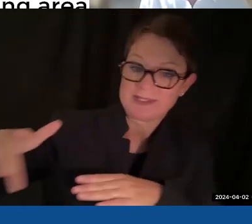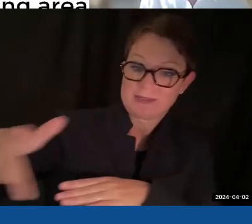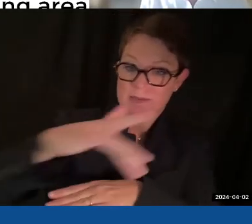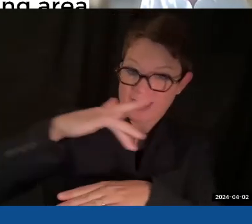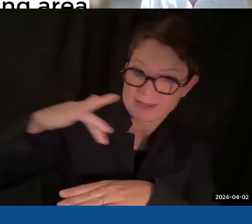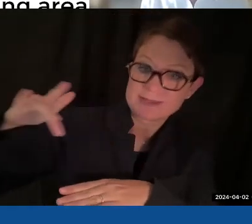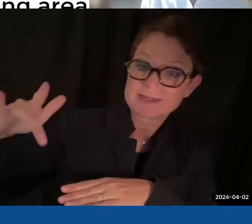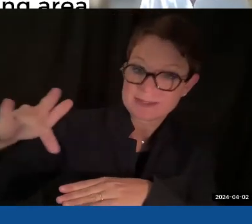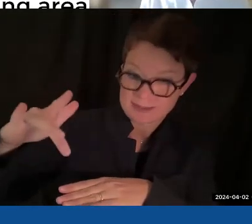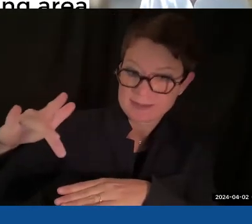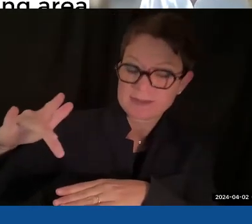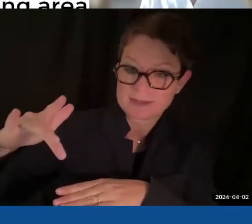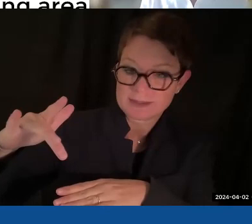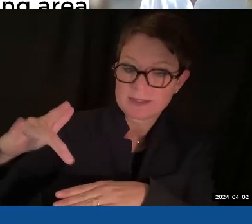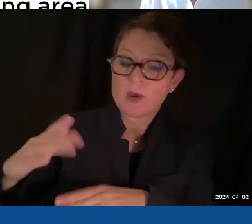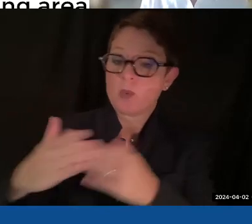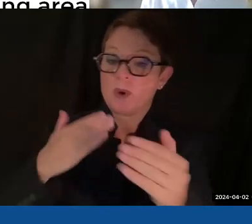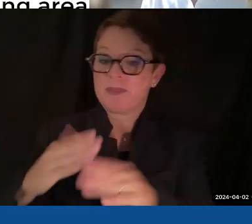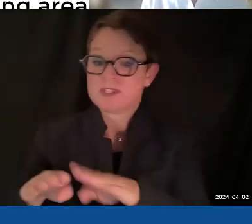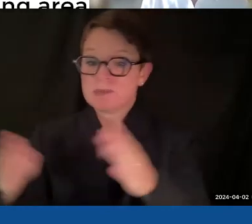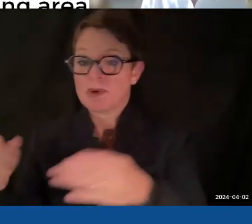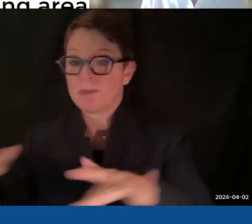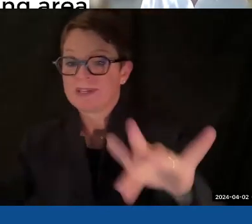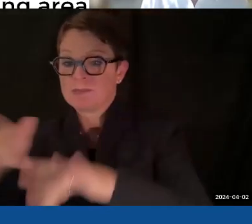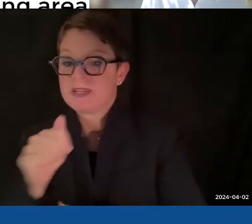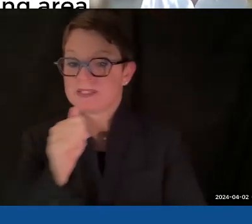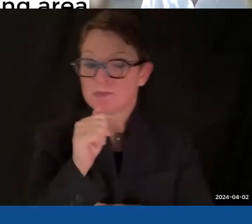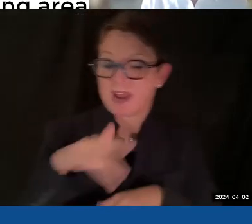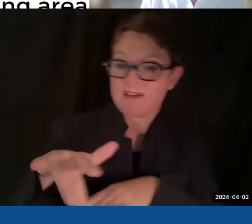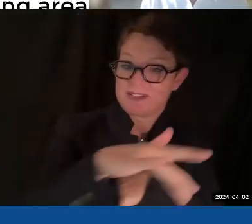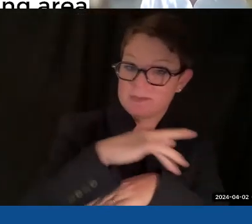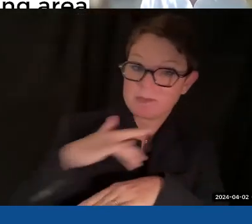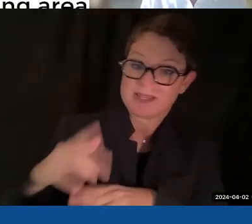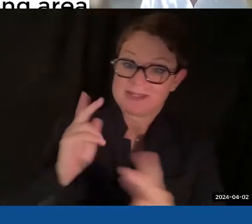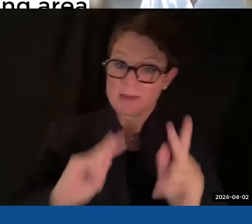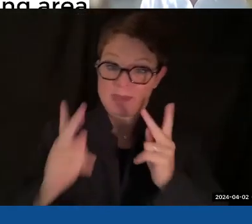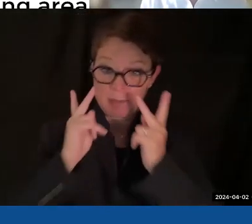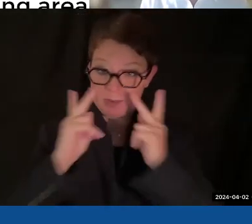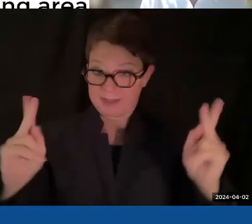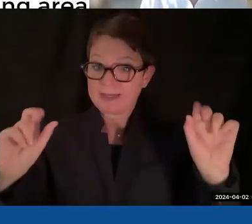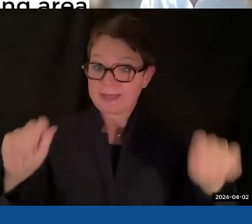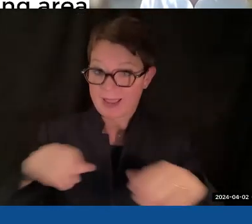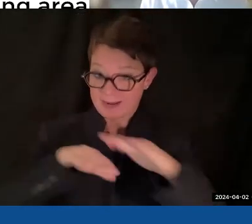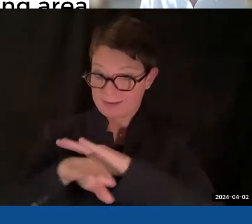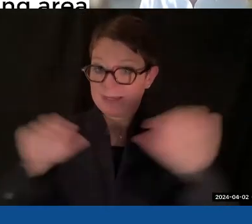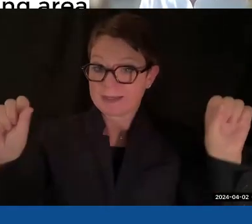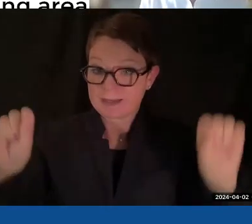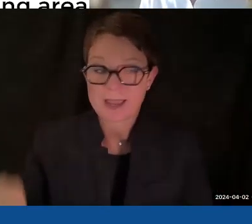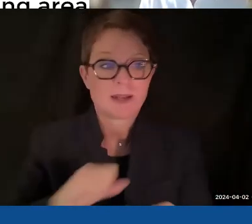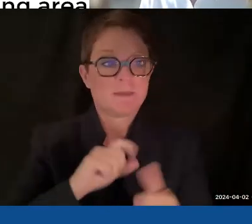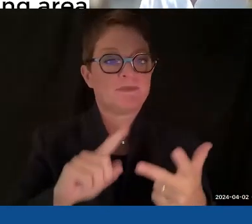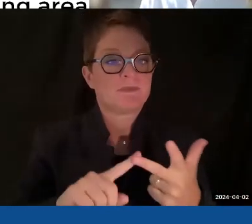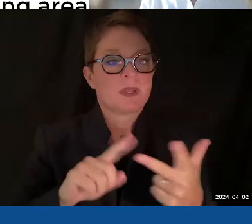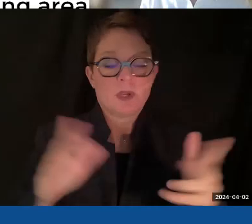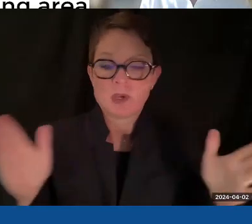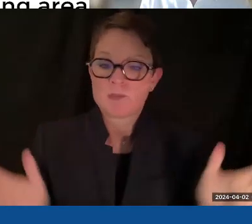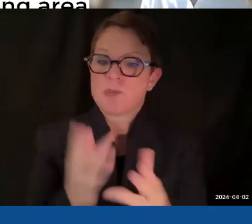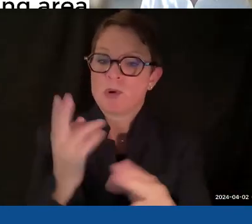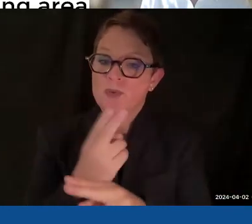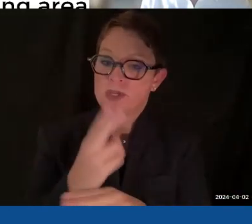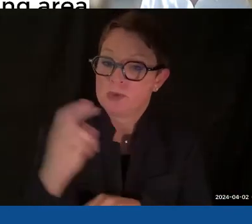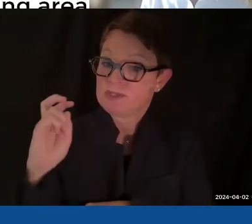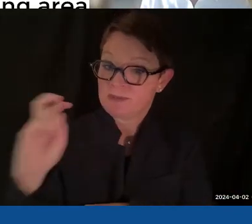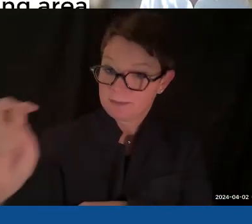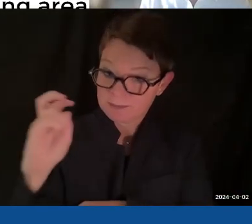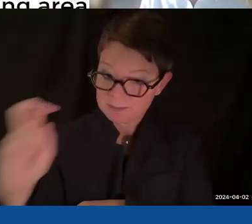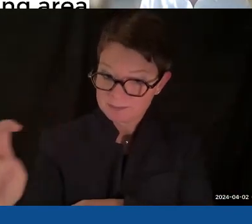usefulness of public and private open spaces visible to the public, promote the use of public